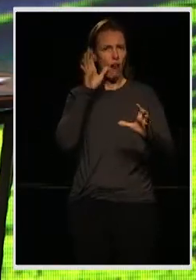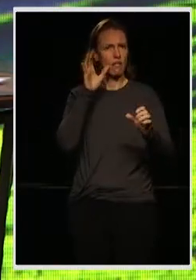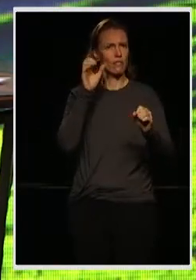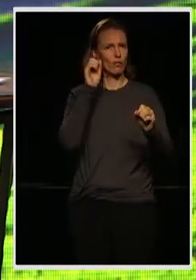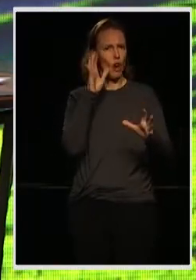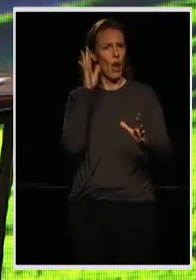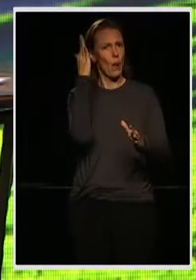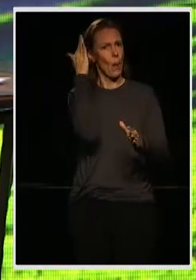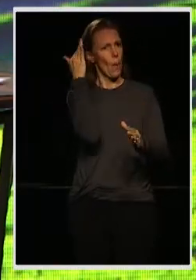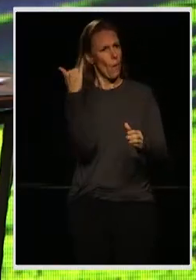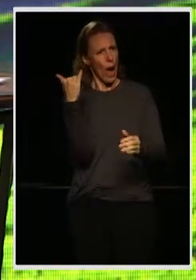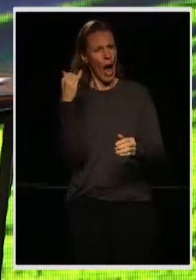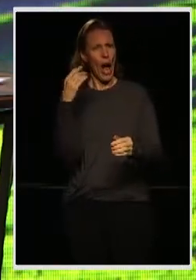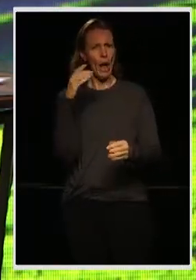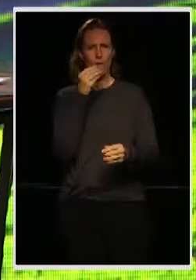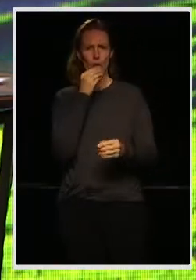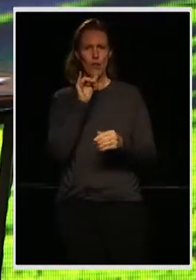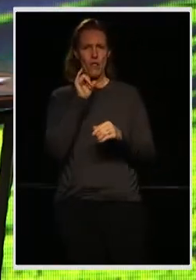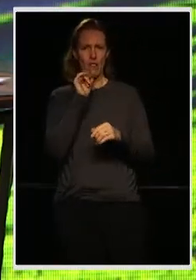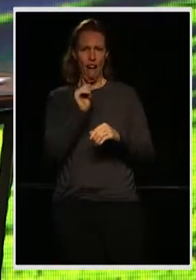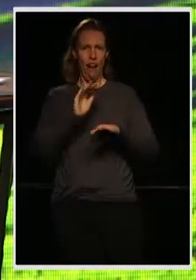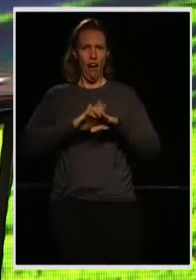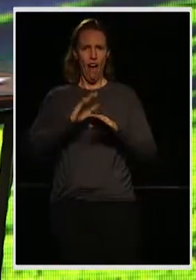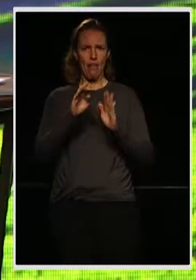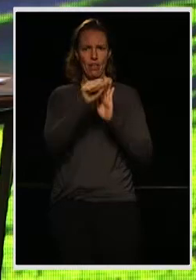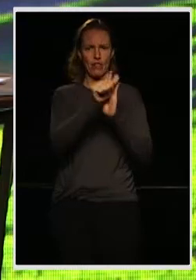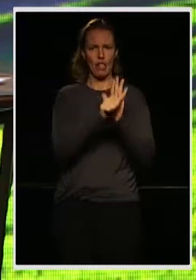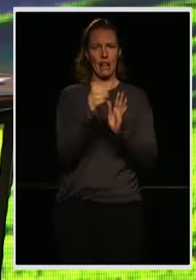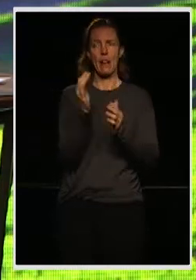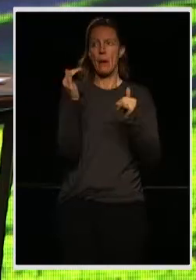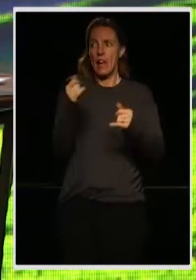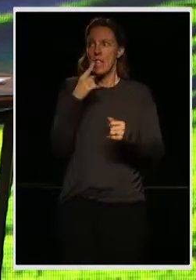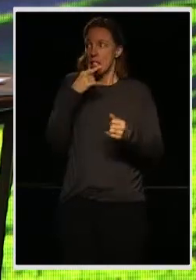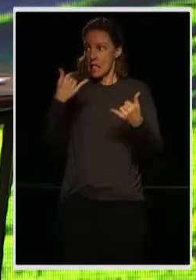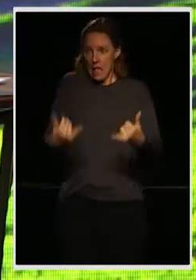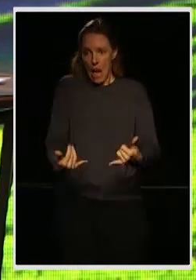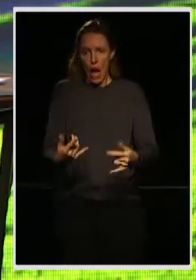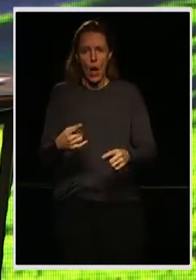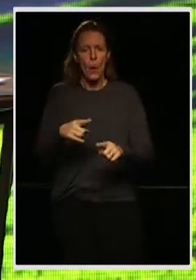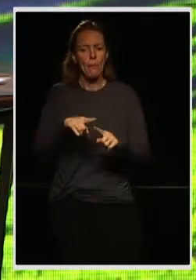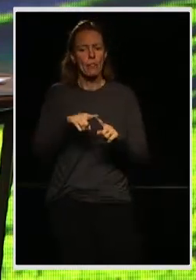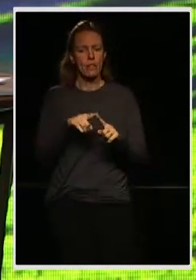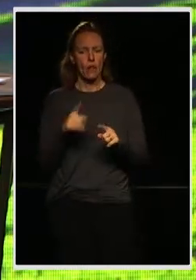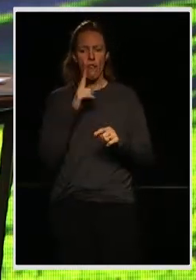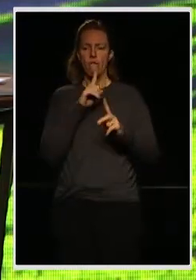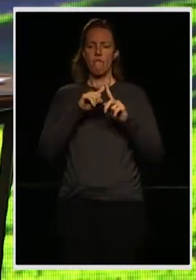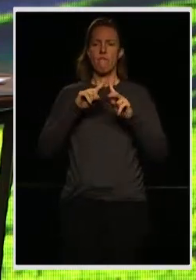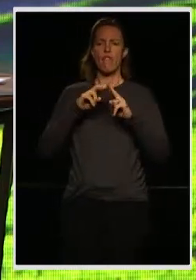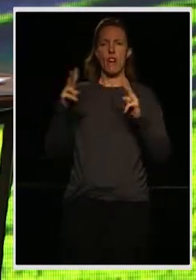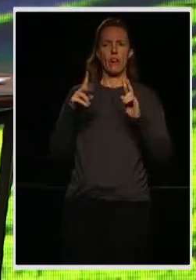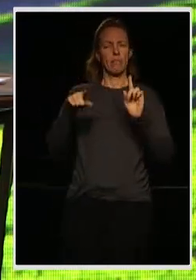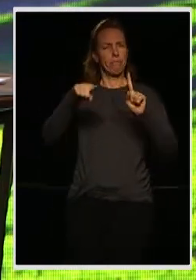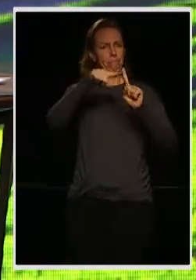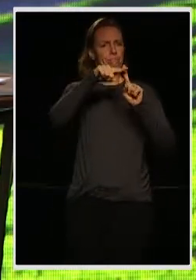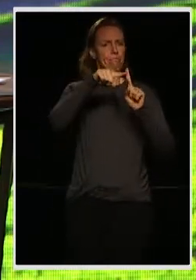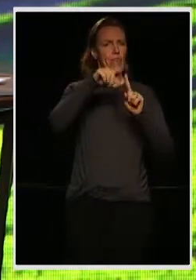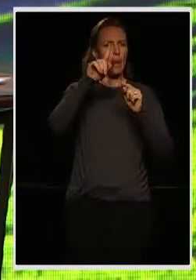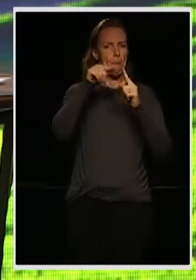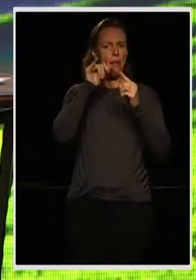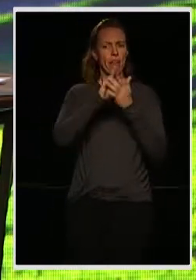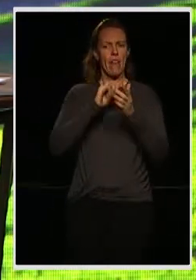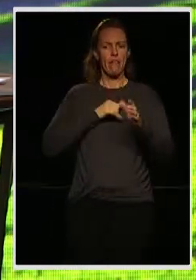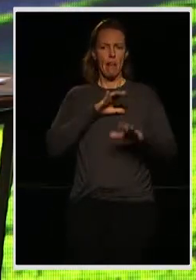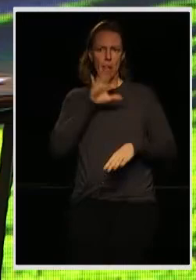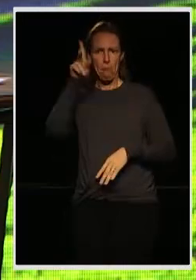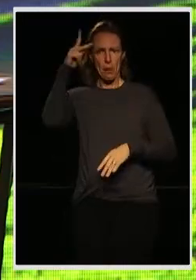why was food not on the agenda? It is now. So I'm very optimistic that that sort of political will and corporate will, we're seeing